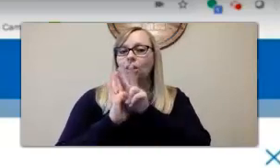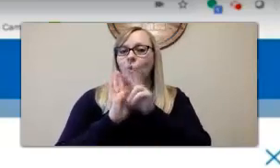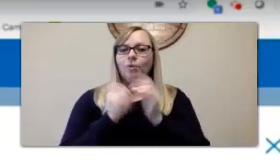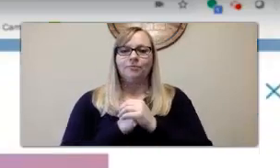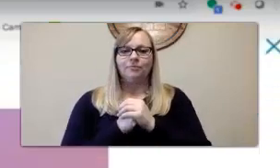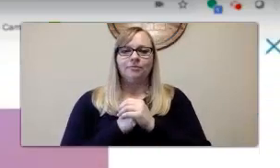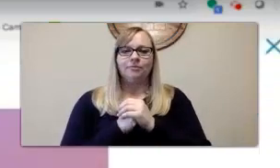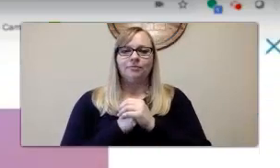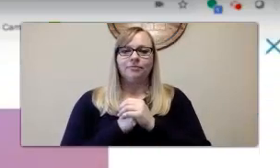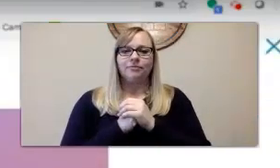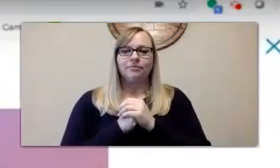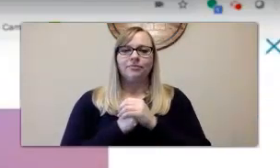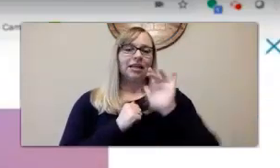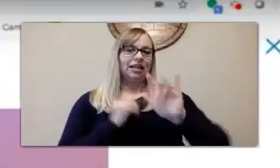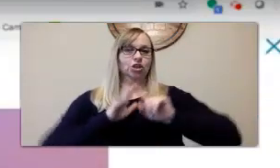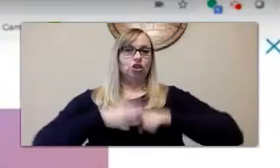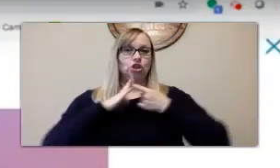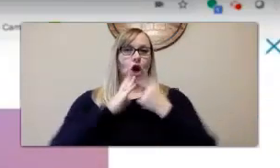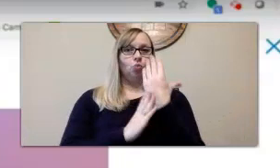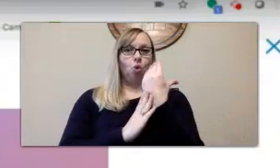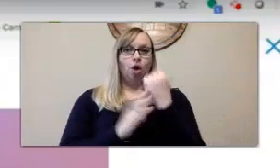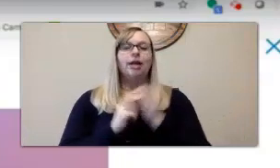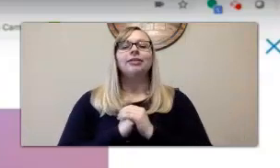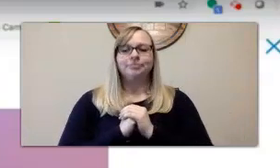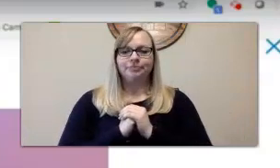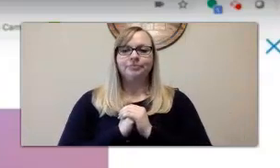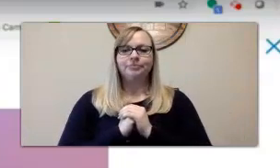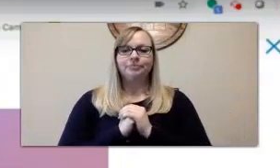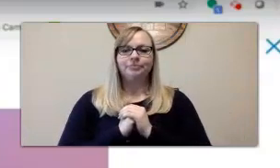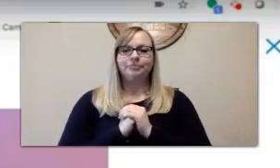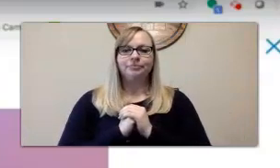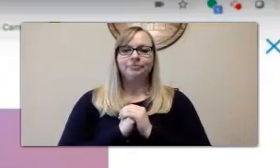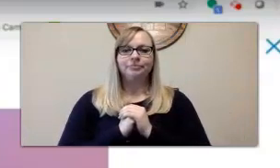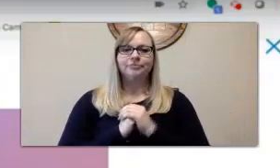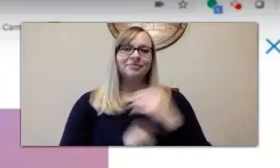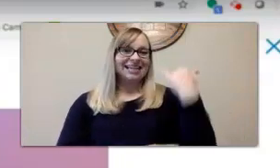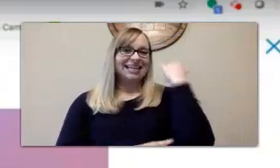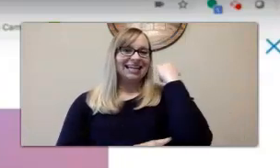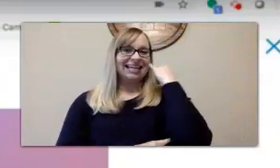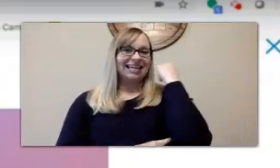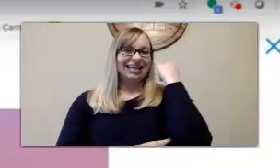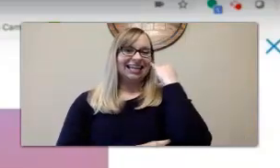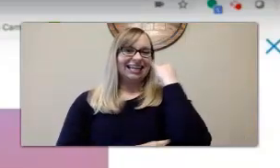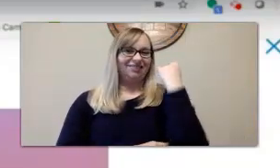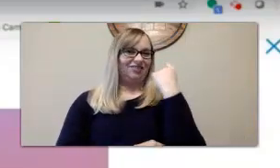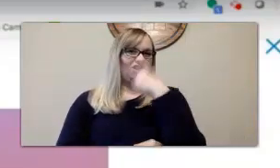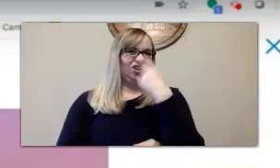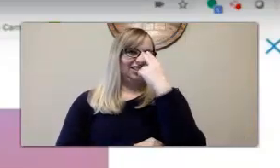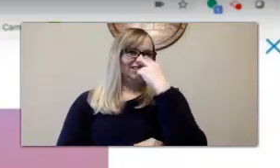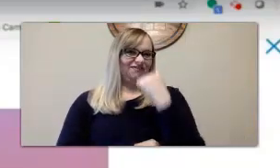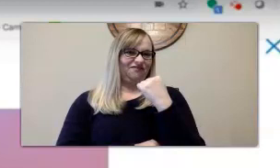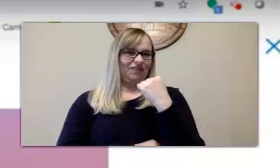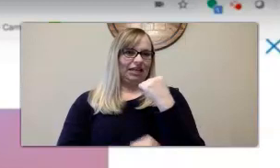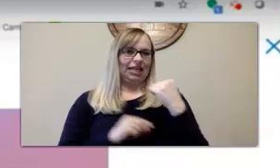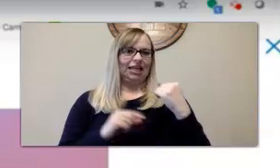voice. And I'm going to start recording. Now, if my video in the corner is starting to look funny, it's because